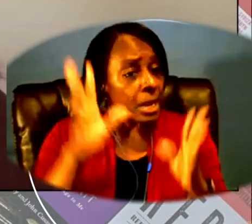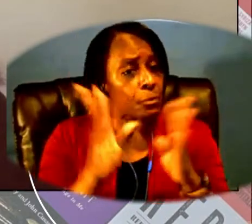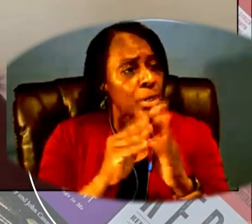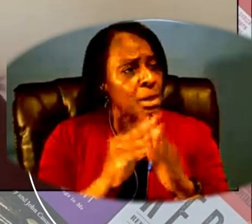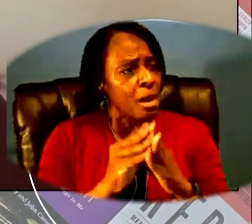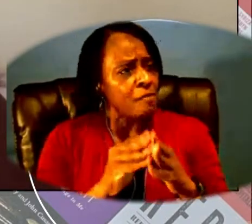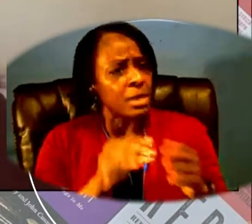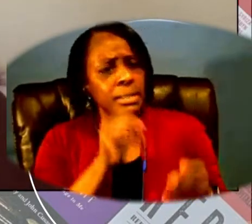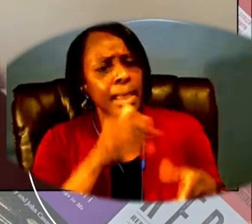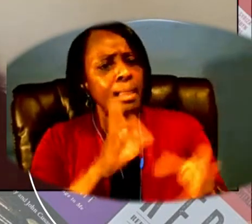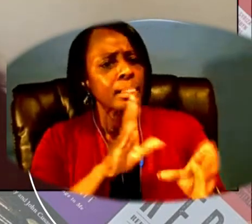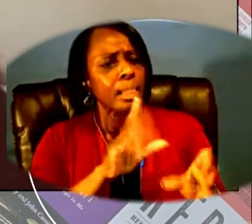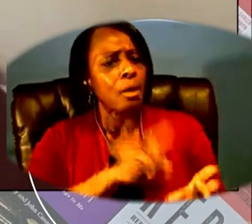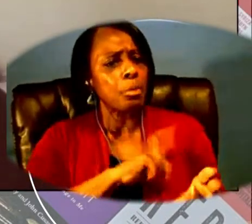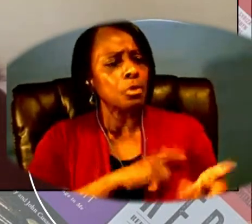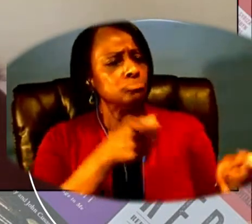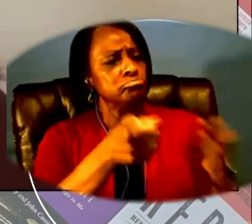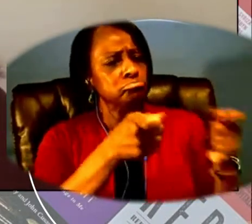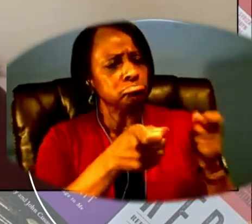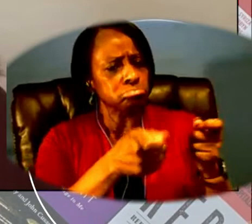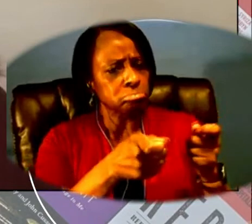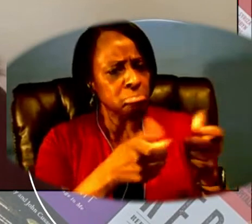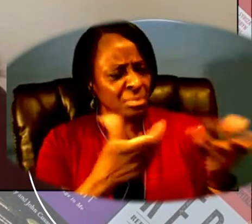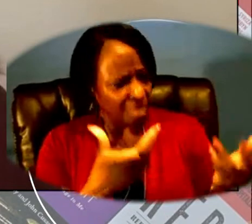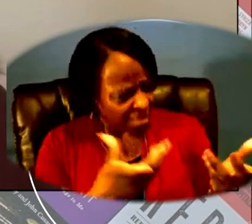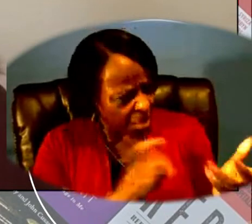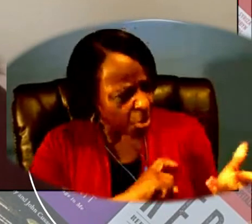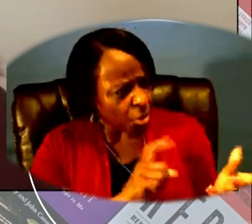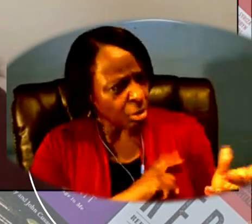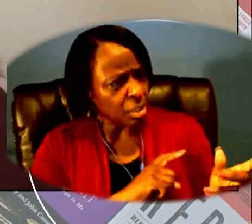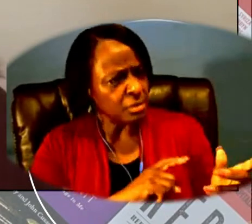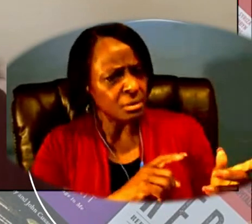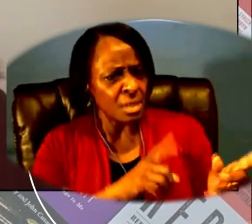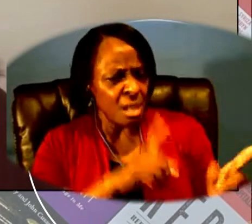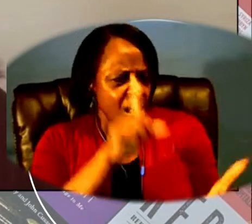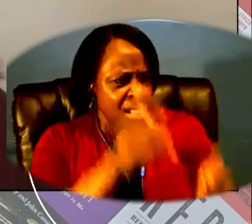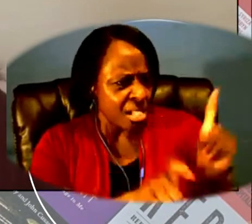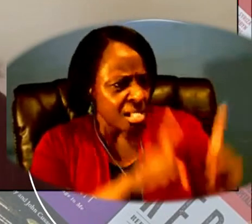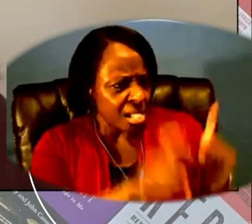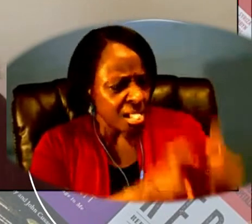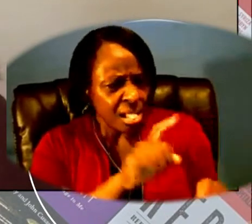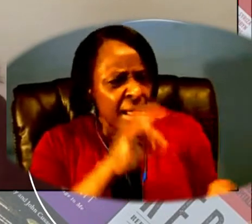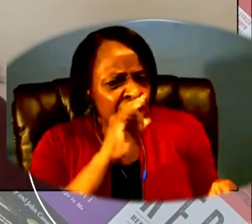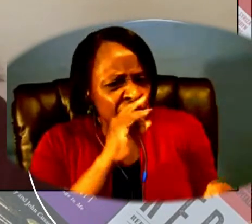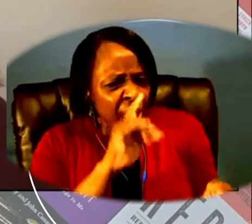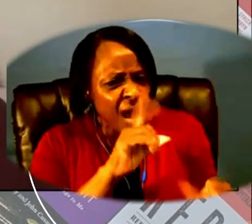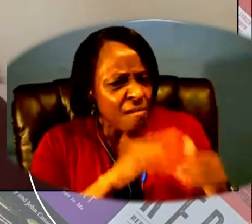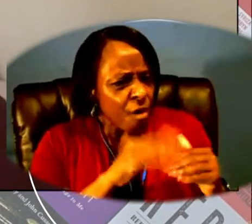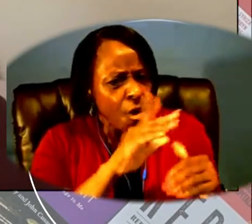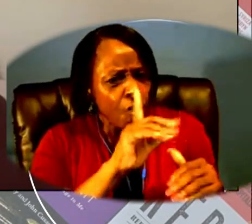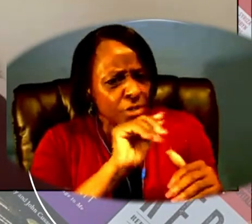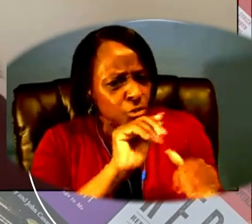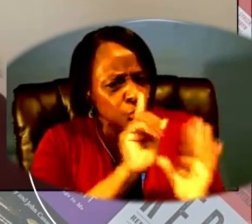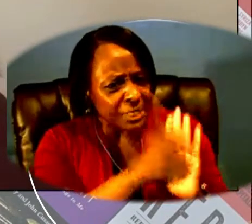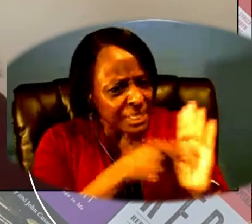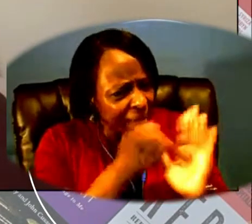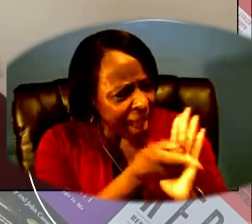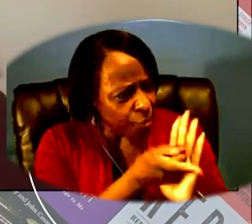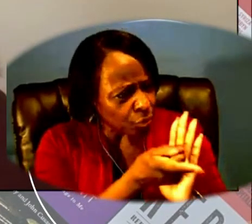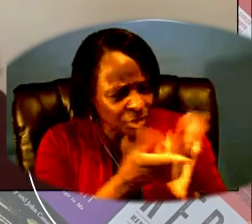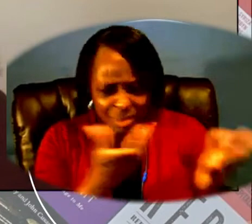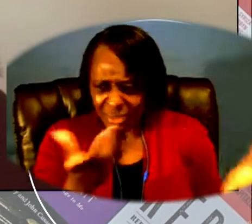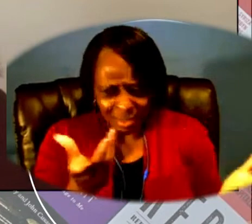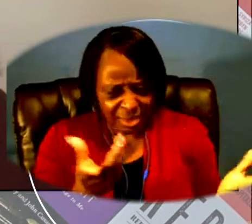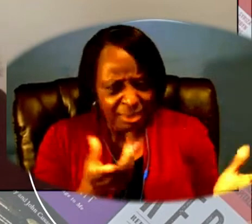for 20 plus hours to a child who can't even function after an hour of a